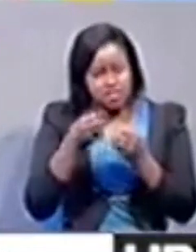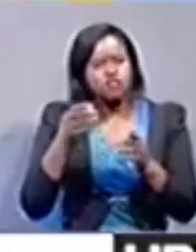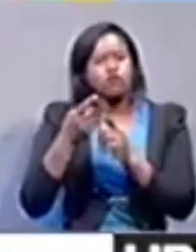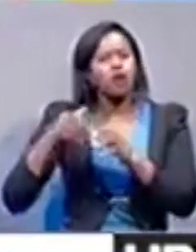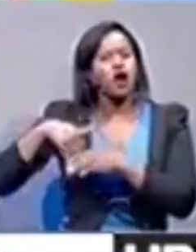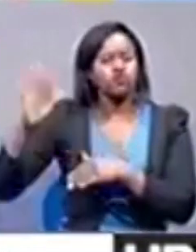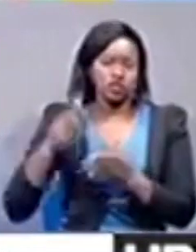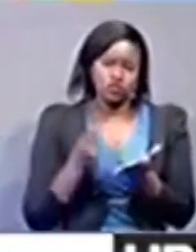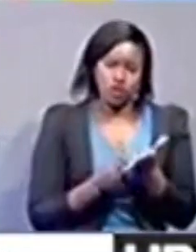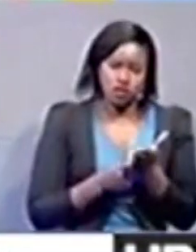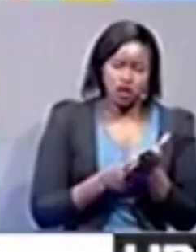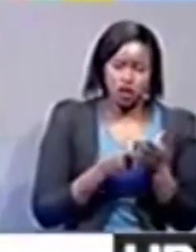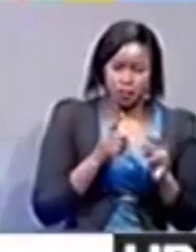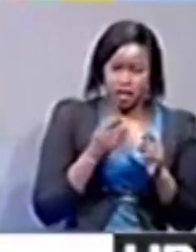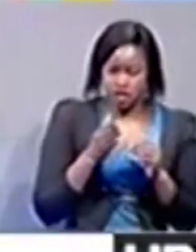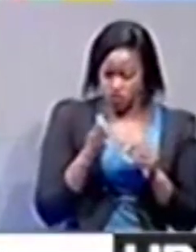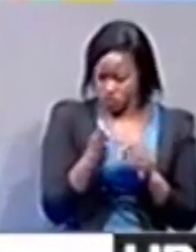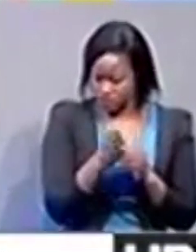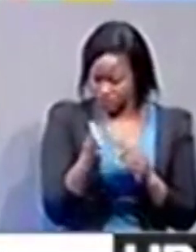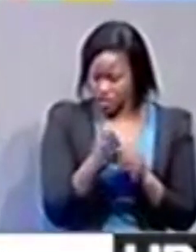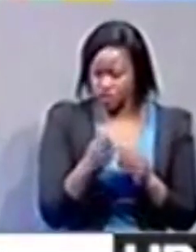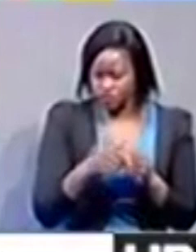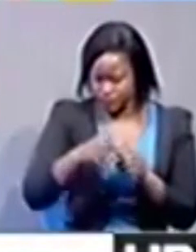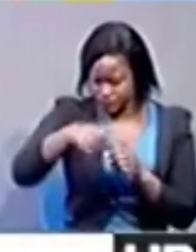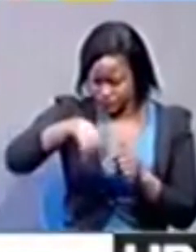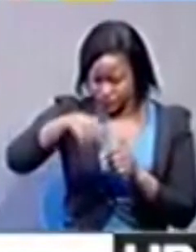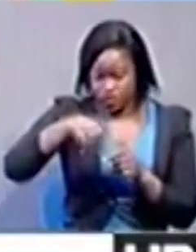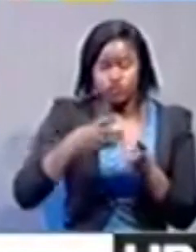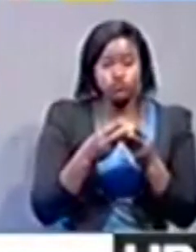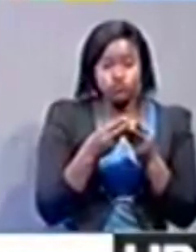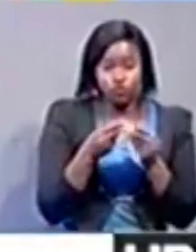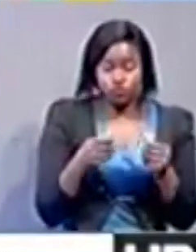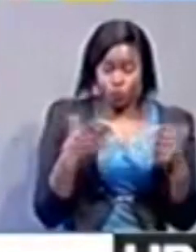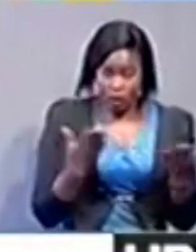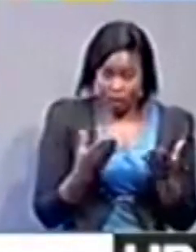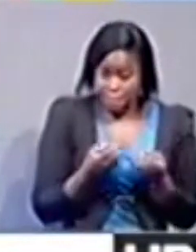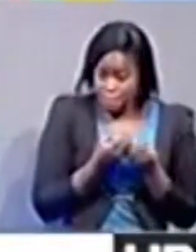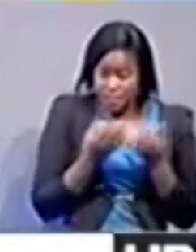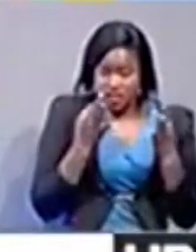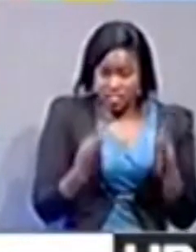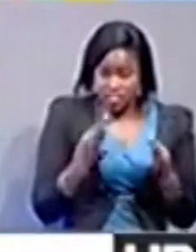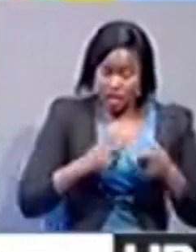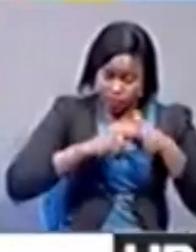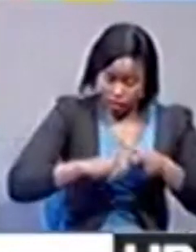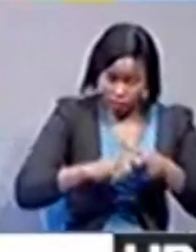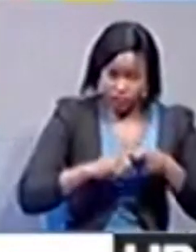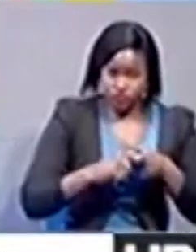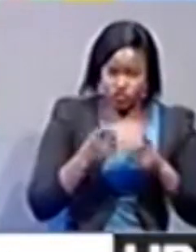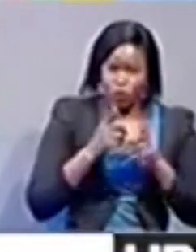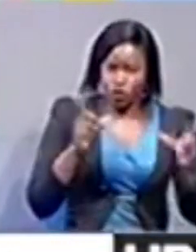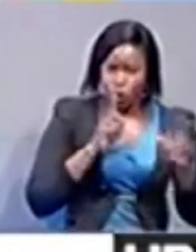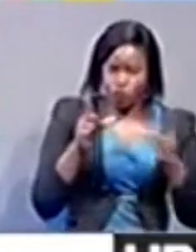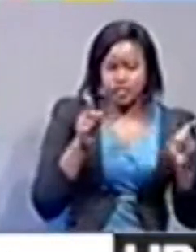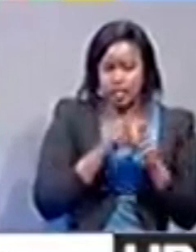The medium-term better solution is to shift most of the cargo from the lorries to the